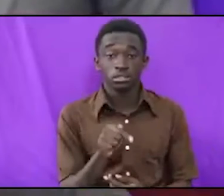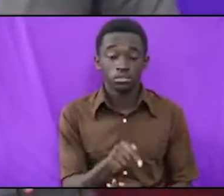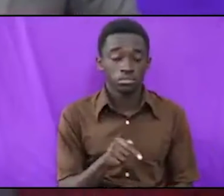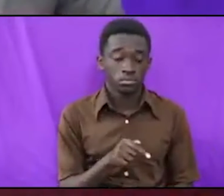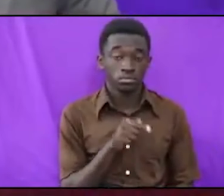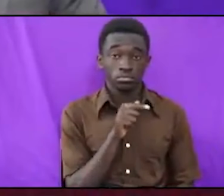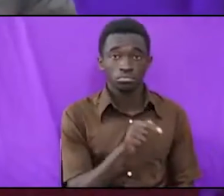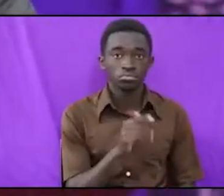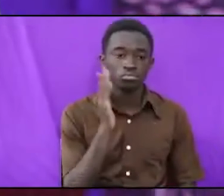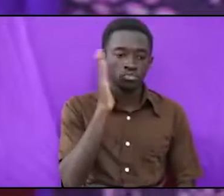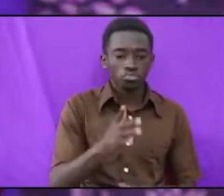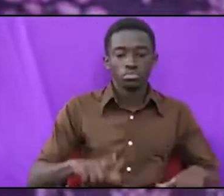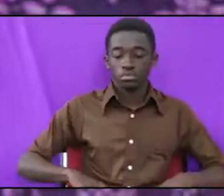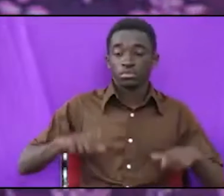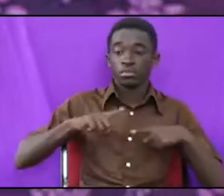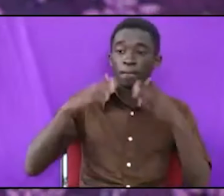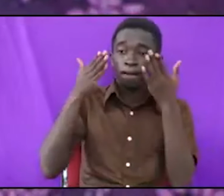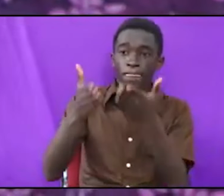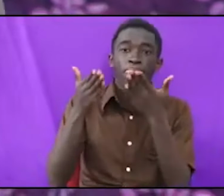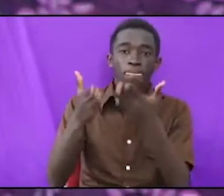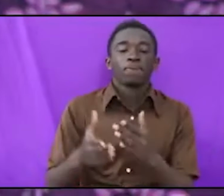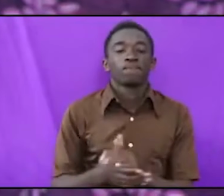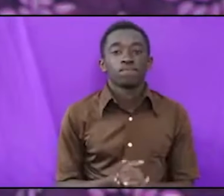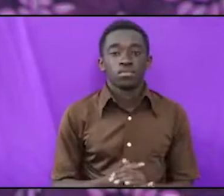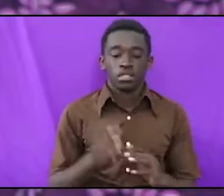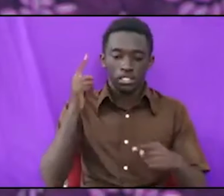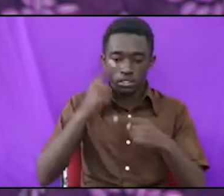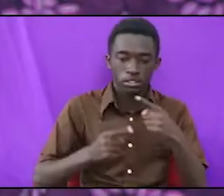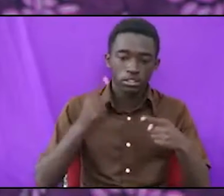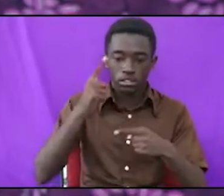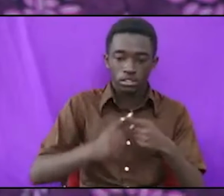you live there for those years